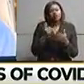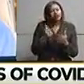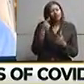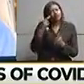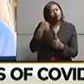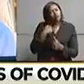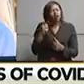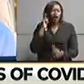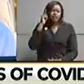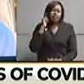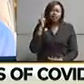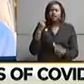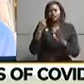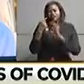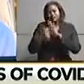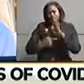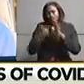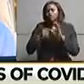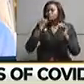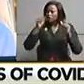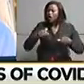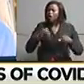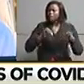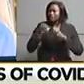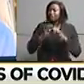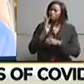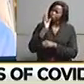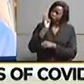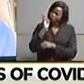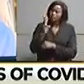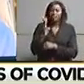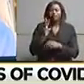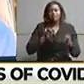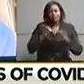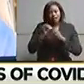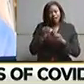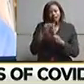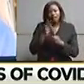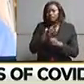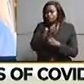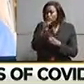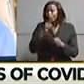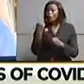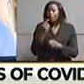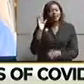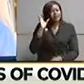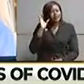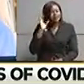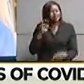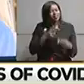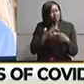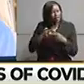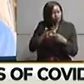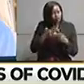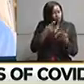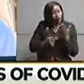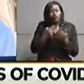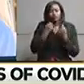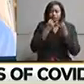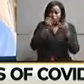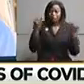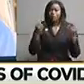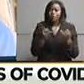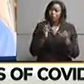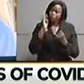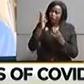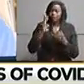the situation is manageable. We shall manage it if you only listen carefully to what we are saying. We shall